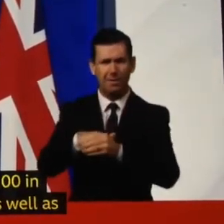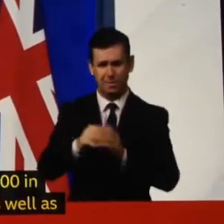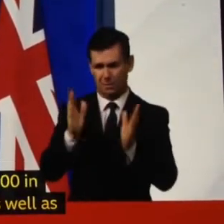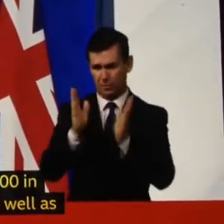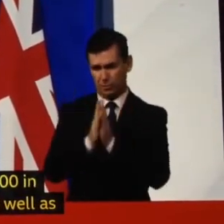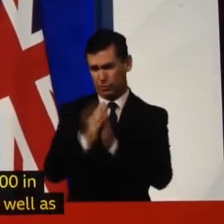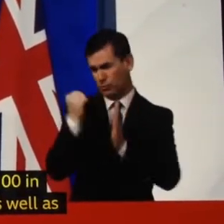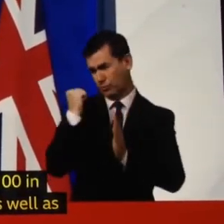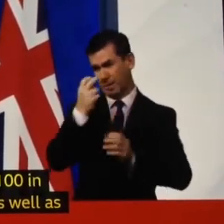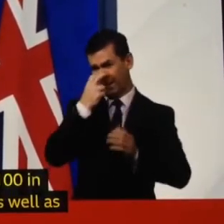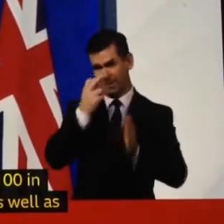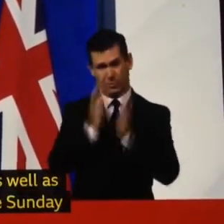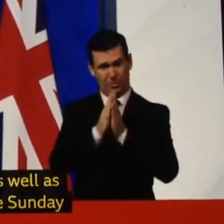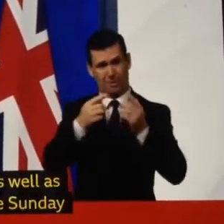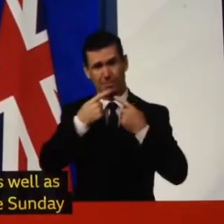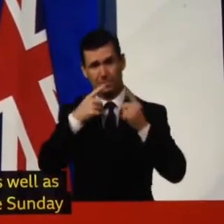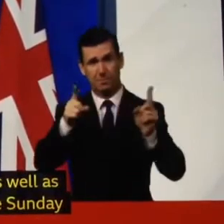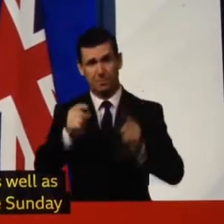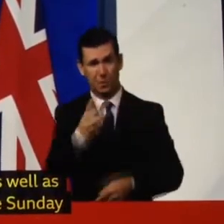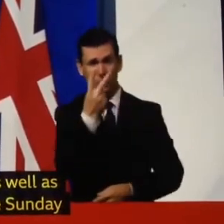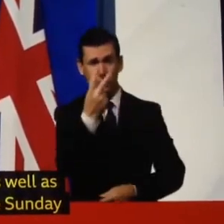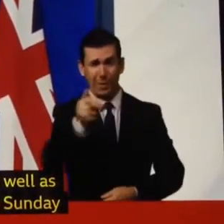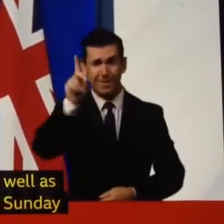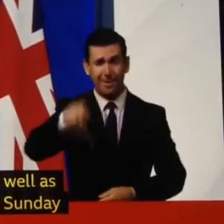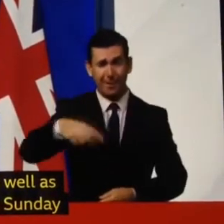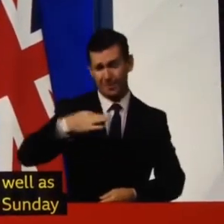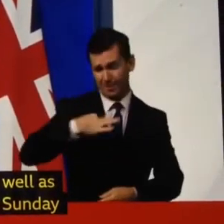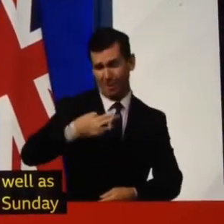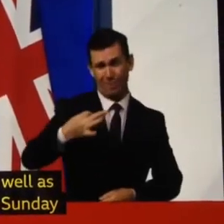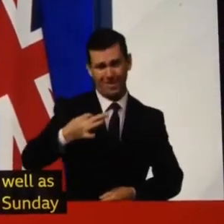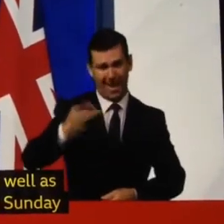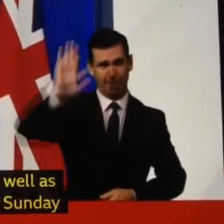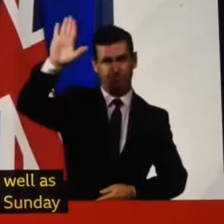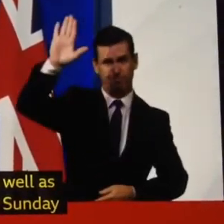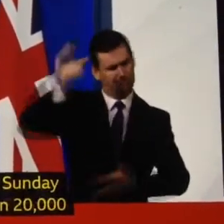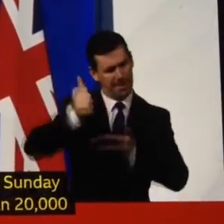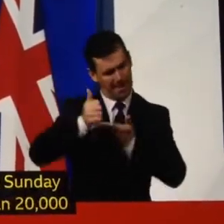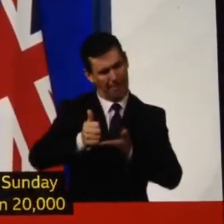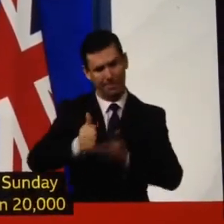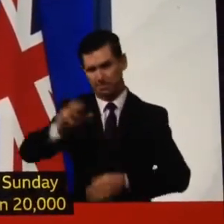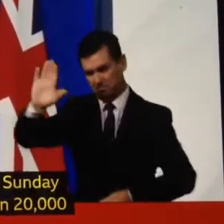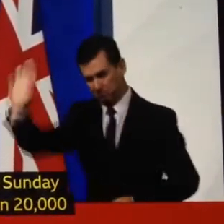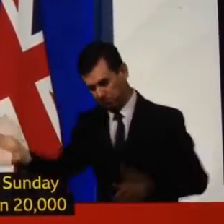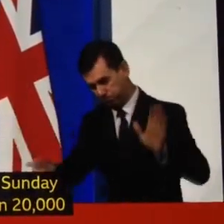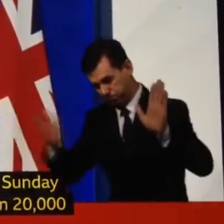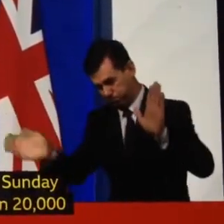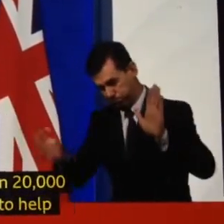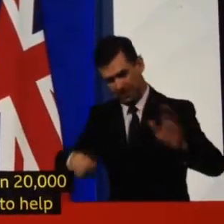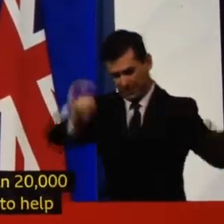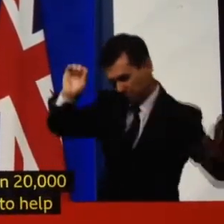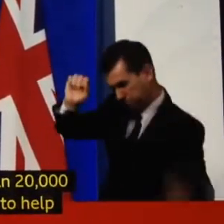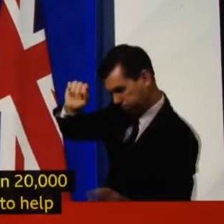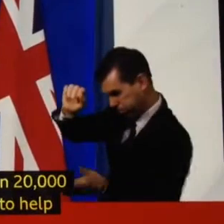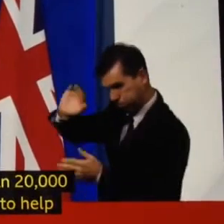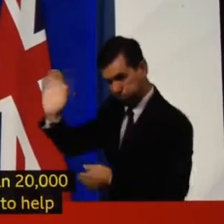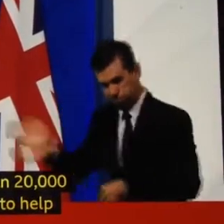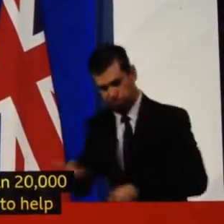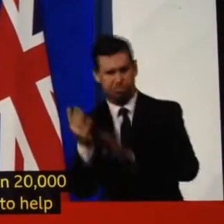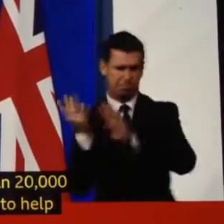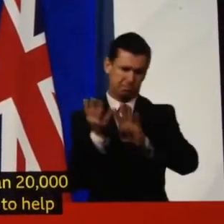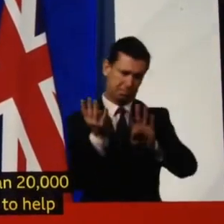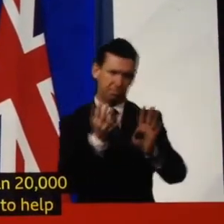than 20,000 new volunteers signing up to help with the booster effort as stewards, taking the total number to